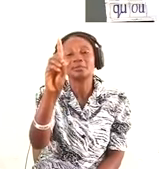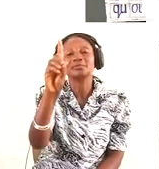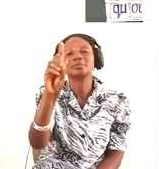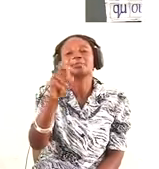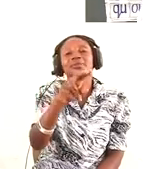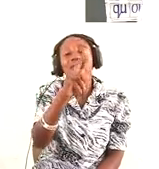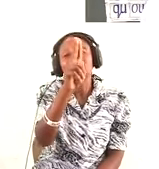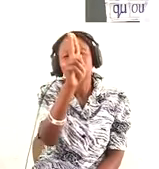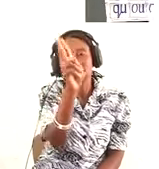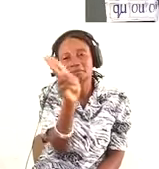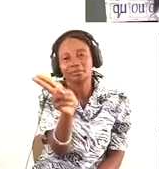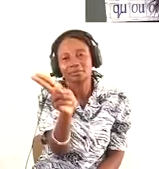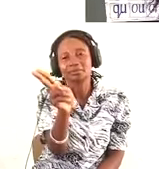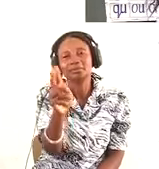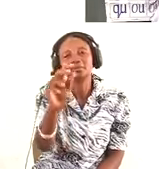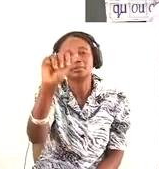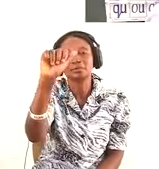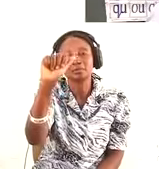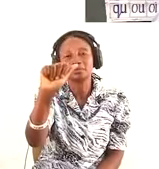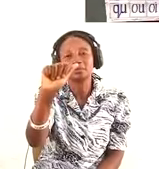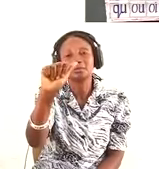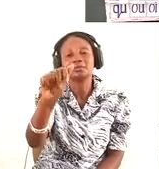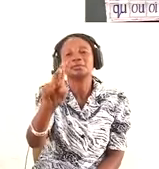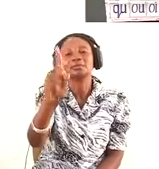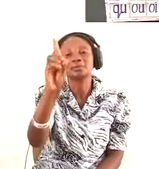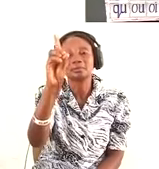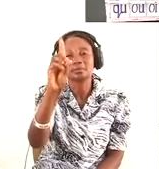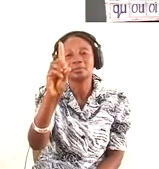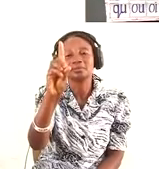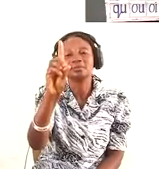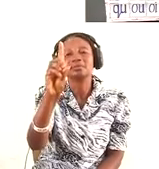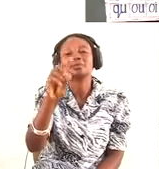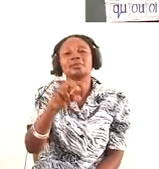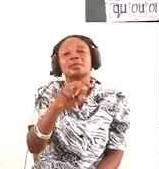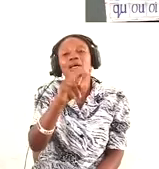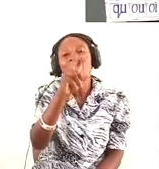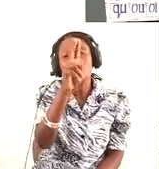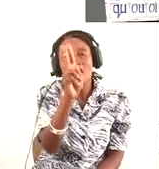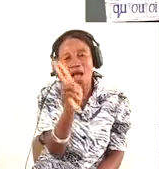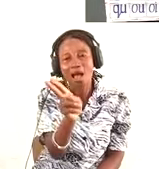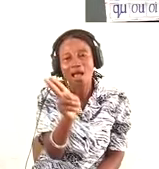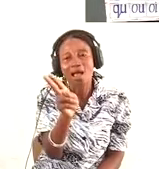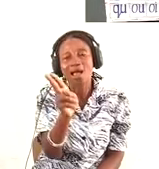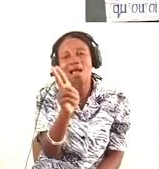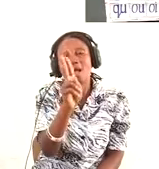hard. What is the word? Hard. We go again.